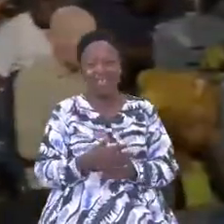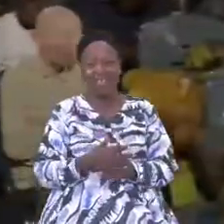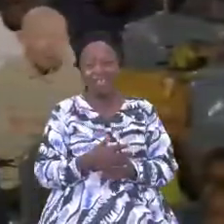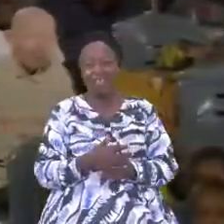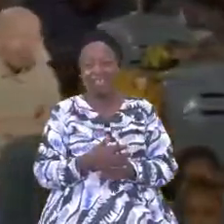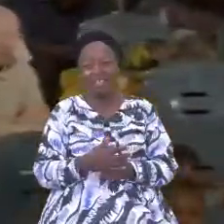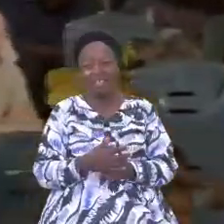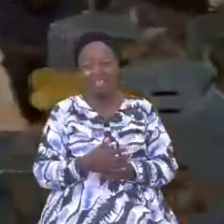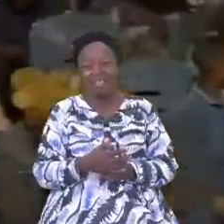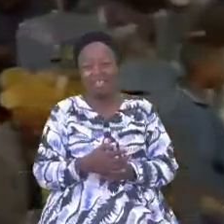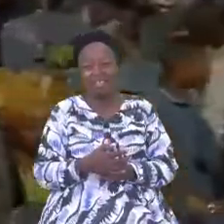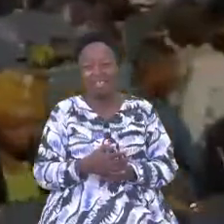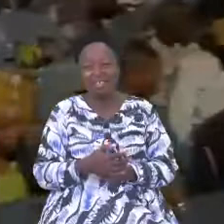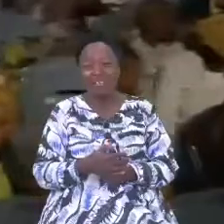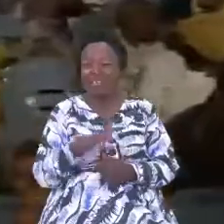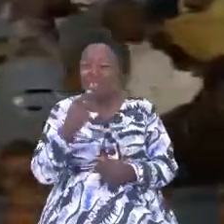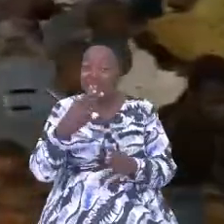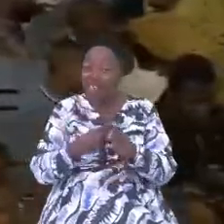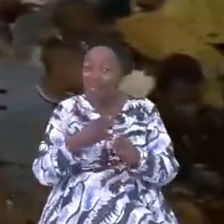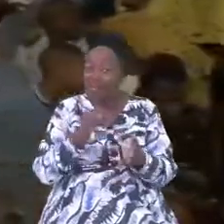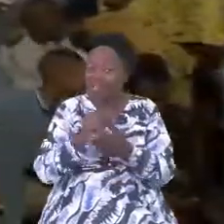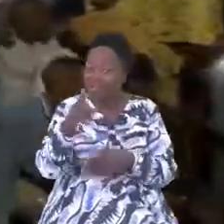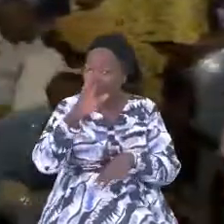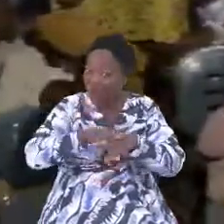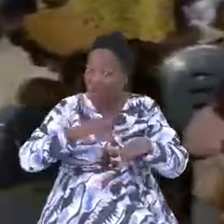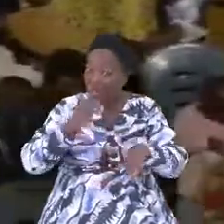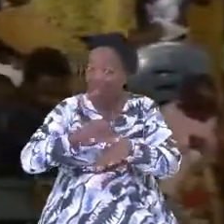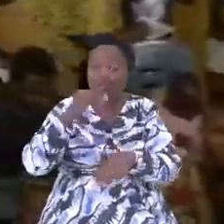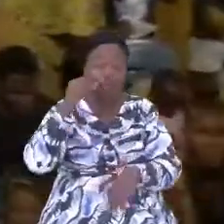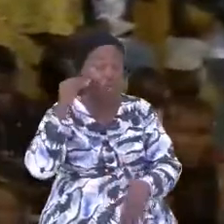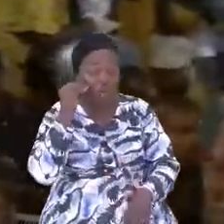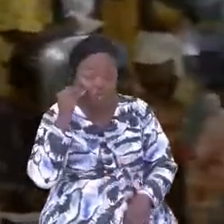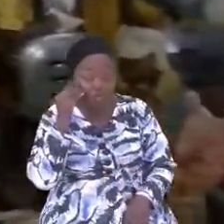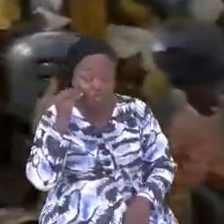The name people know you. The name they call you.